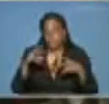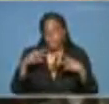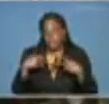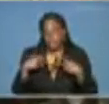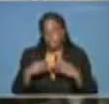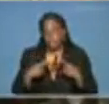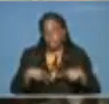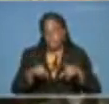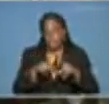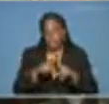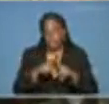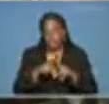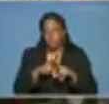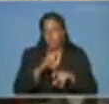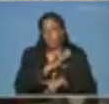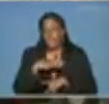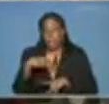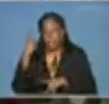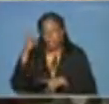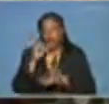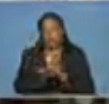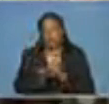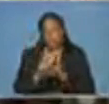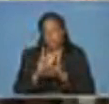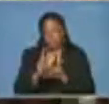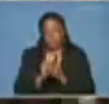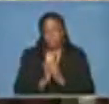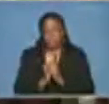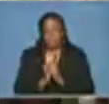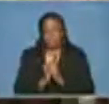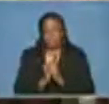forwarded to Cabinet for approval. For the Bahamas Tonight, I'm Fern Carey.